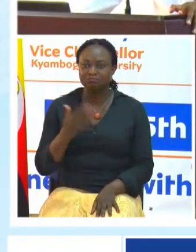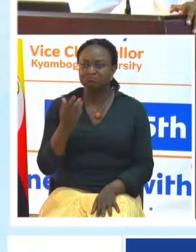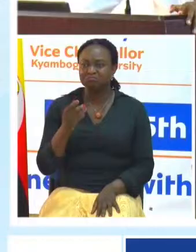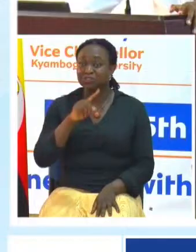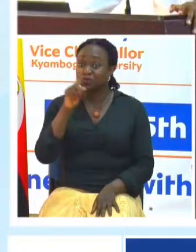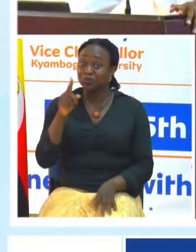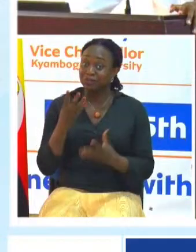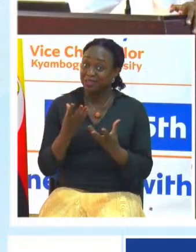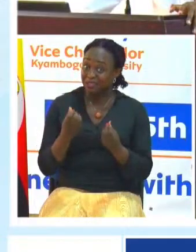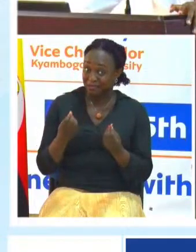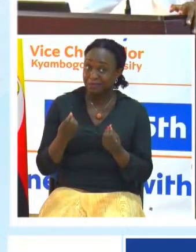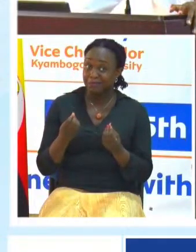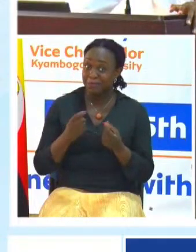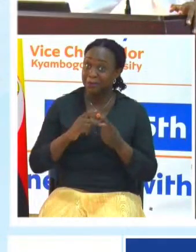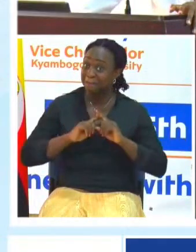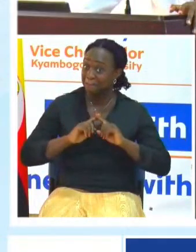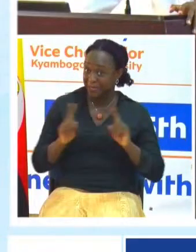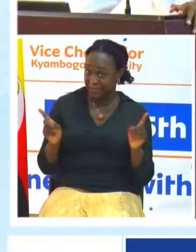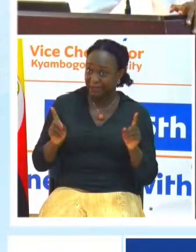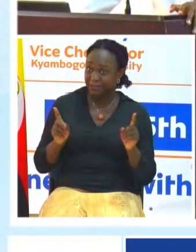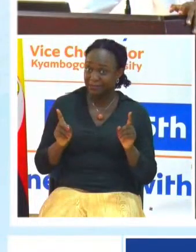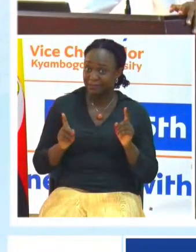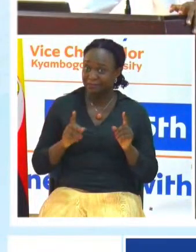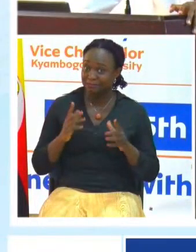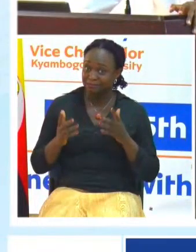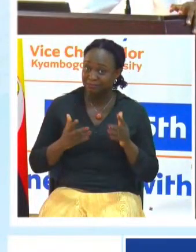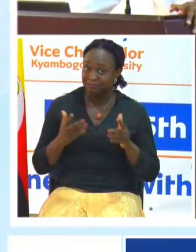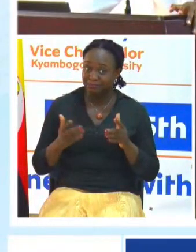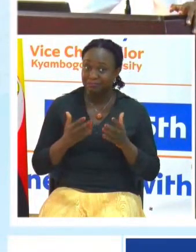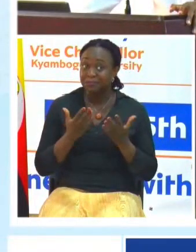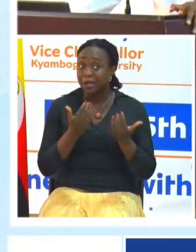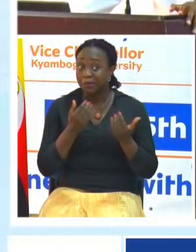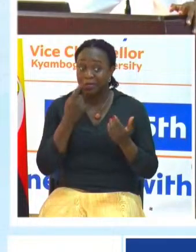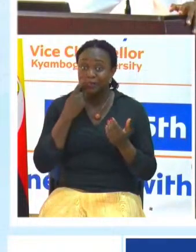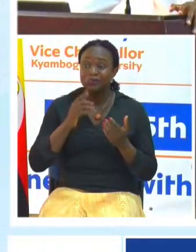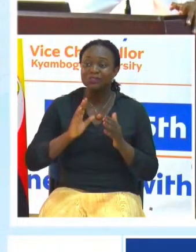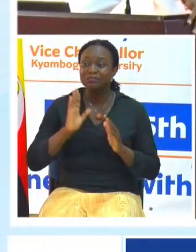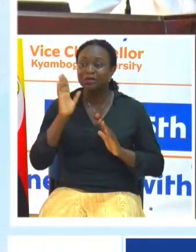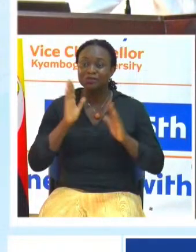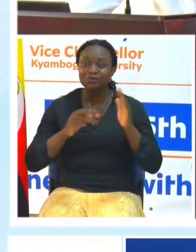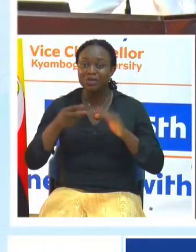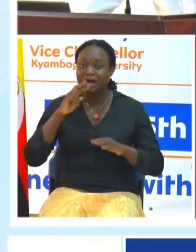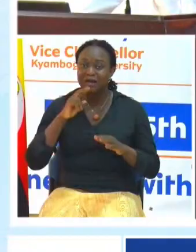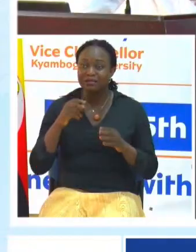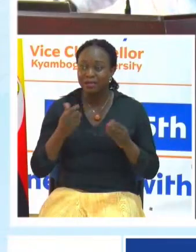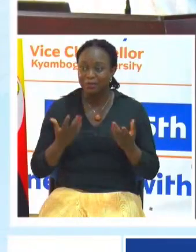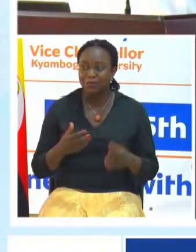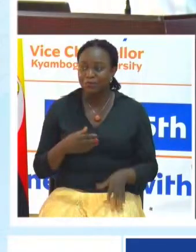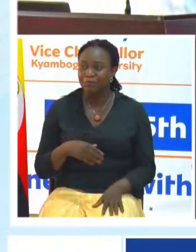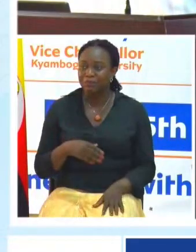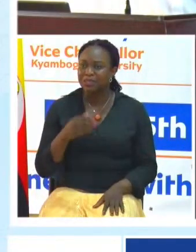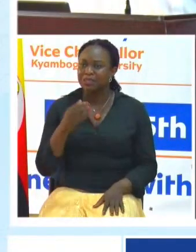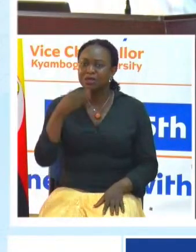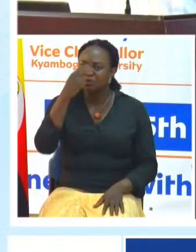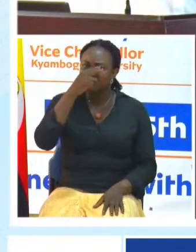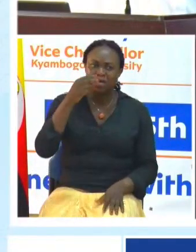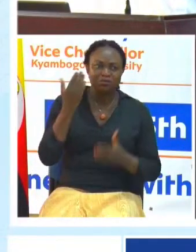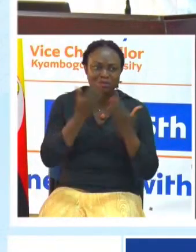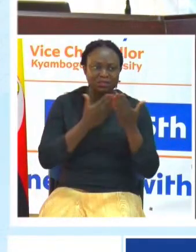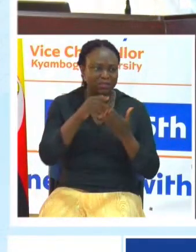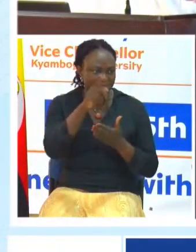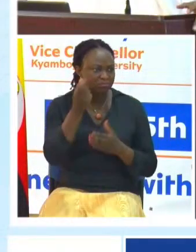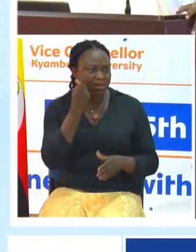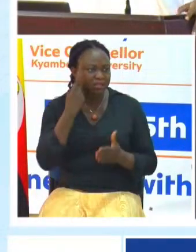simple question, but I think I'm waiting to see who passes it. How many degrees? When I talk about graduate studies, what